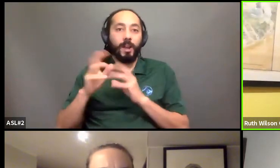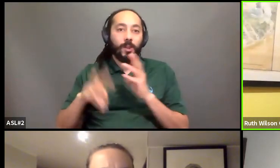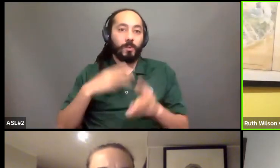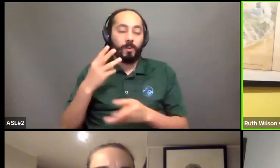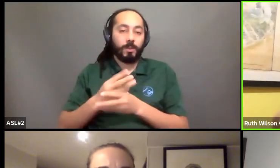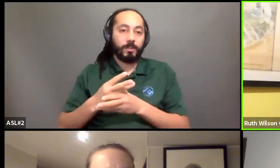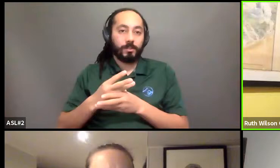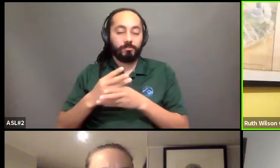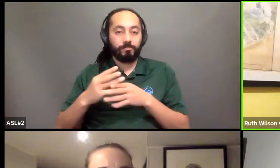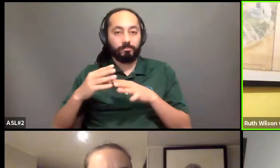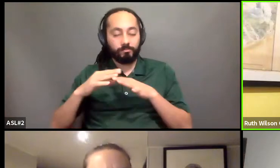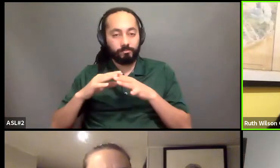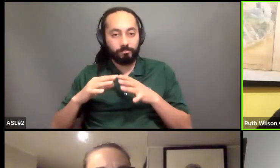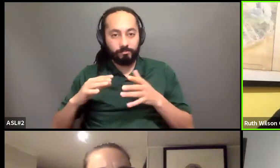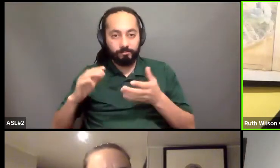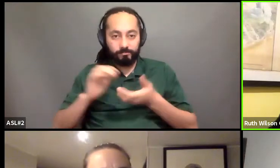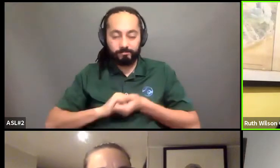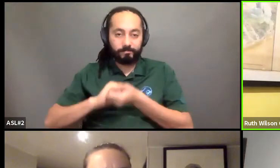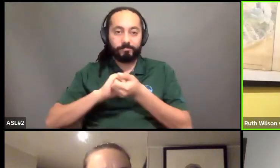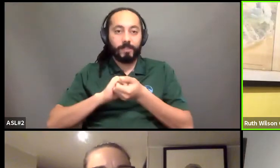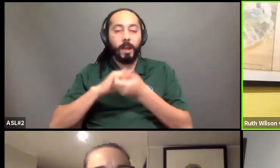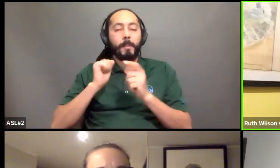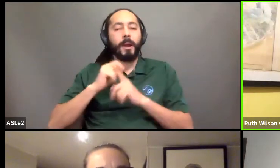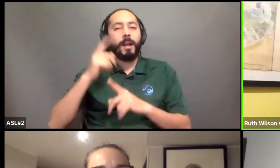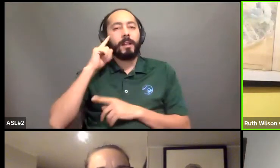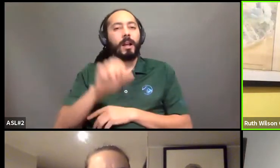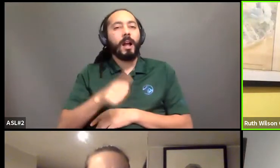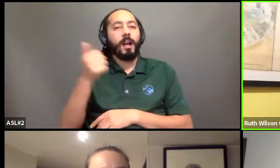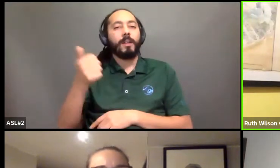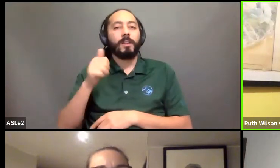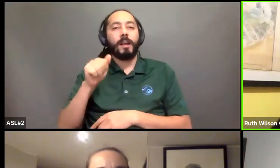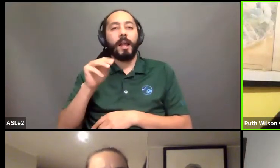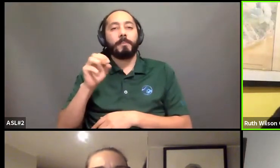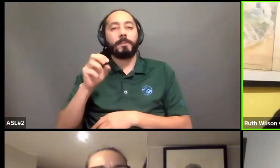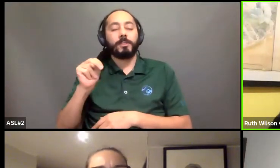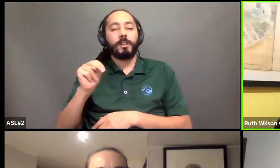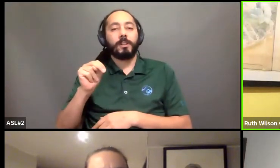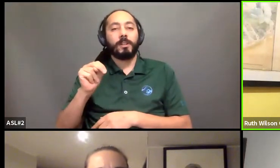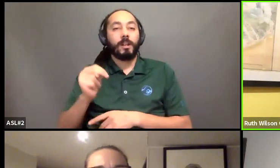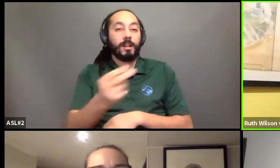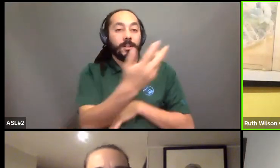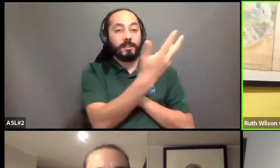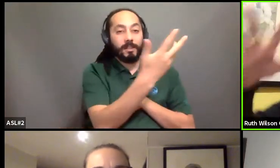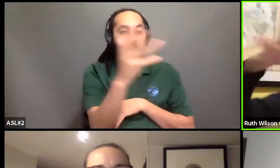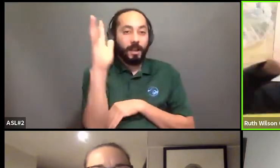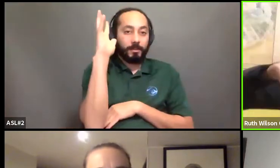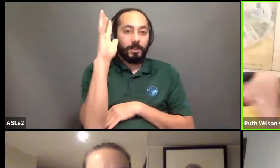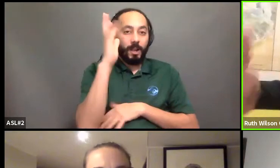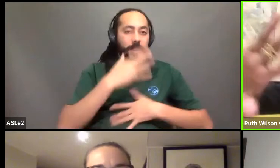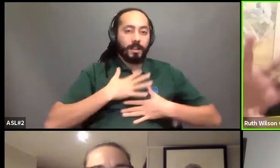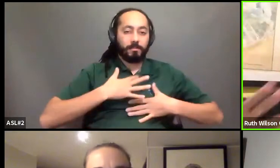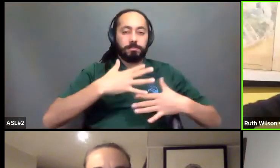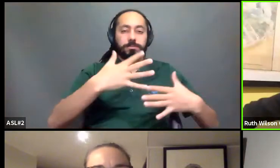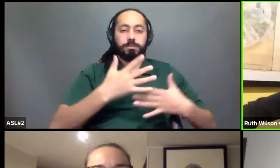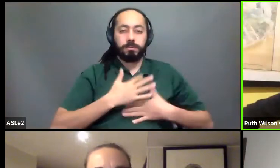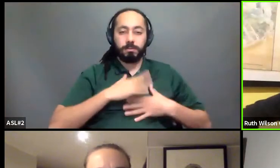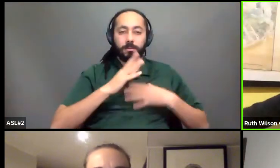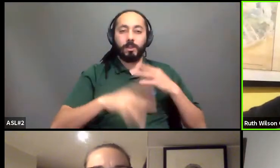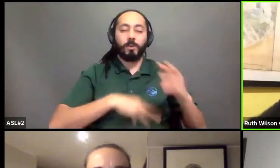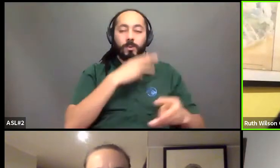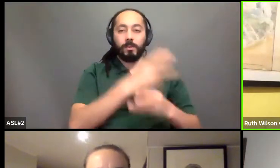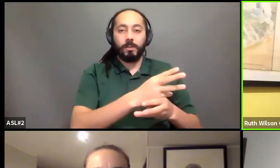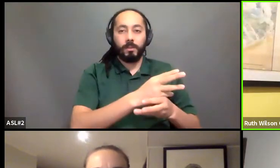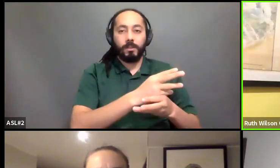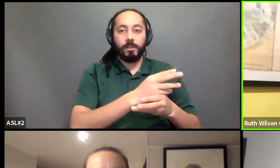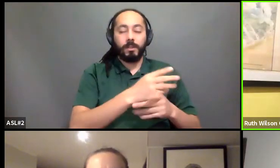together. But I was thinking about the other Amazon, the lungs of the world, that part that's mostly now in the contemporary